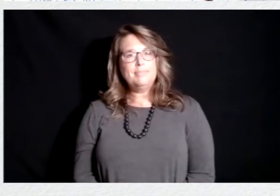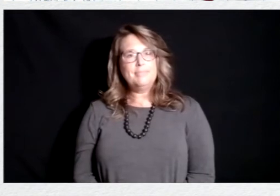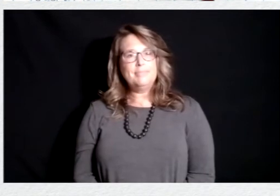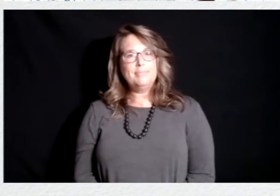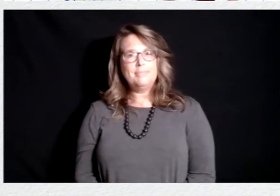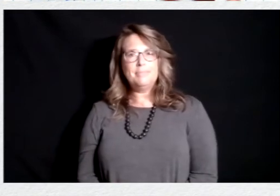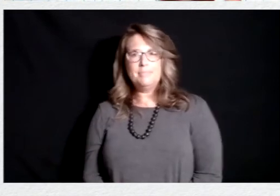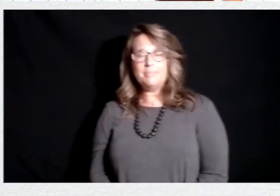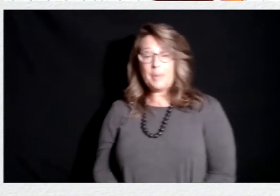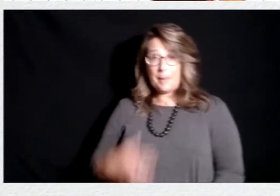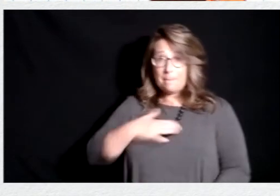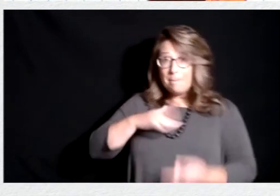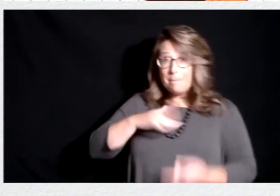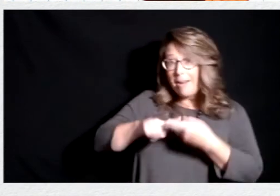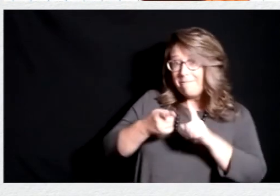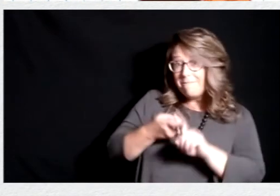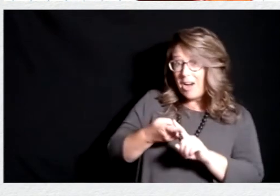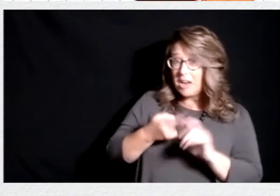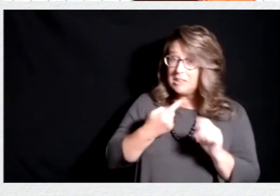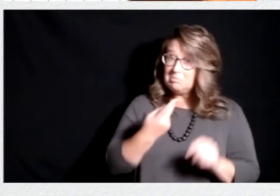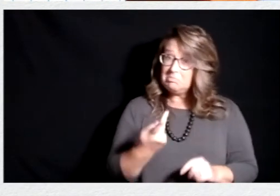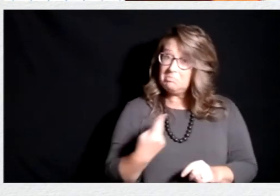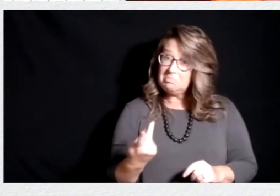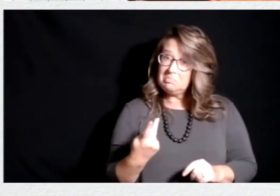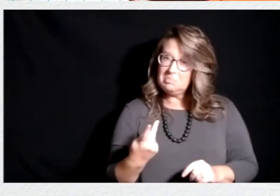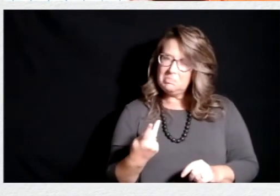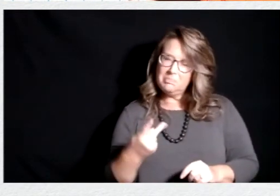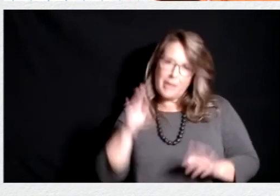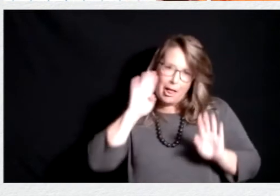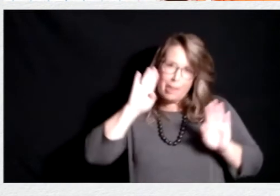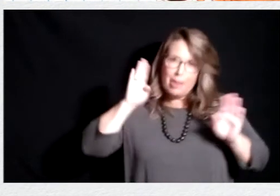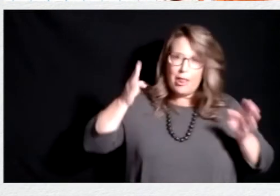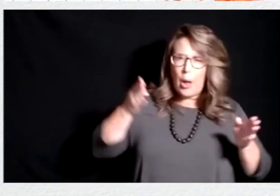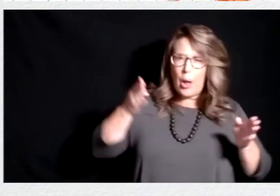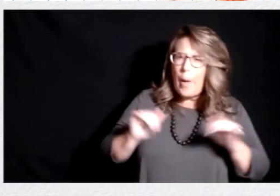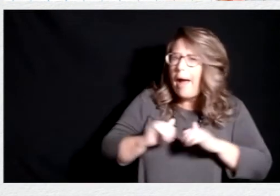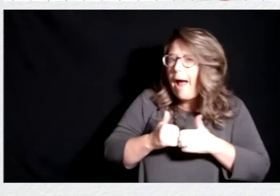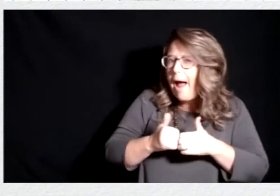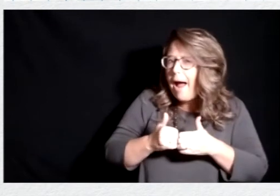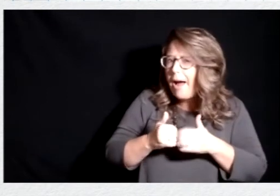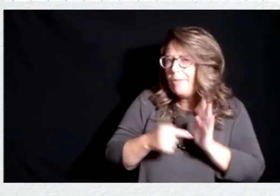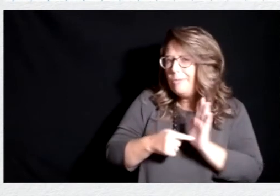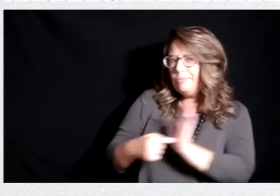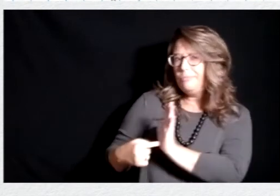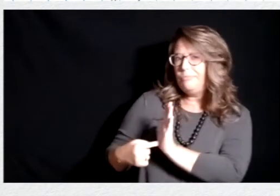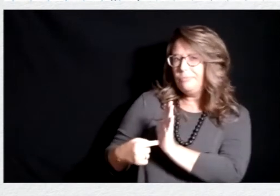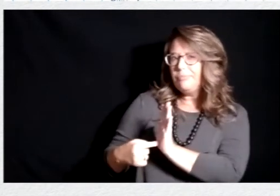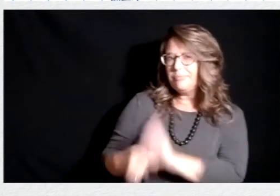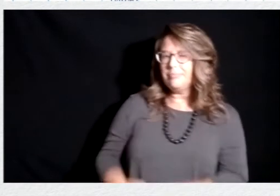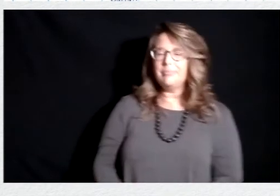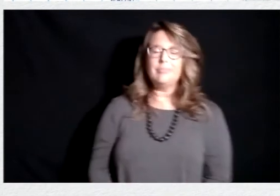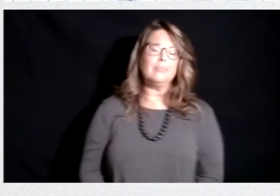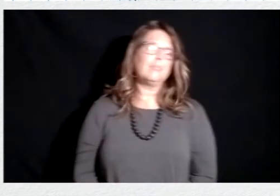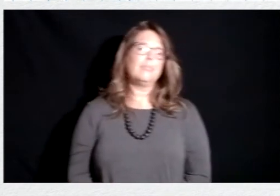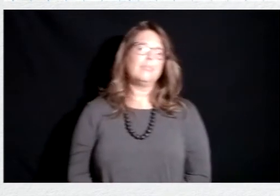This is how my friends and I say hello. Así es como mis amigos y yo decimos hola.